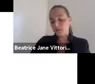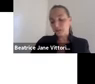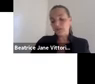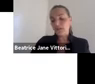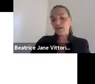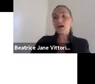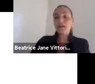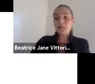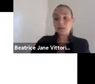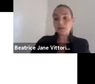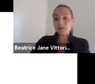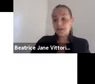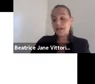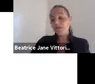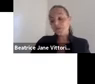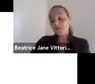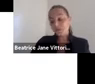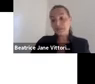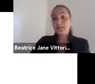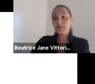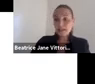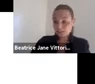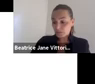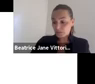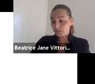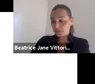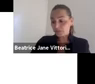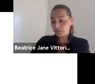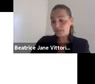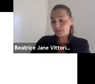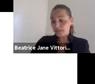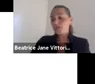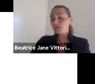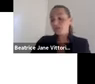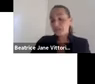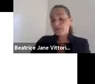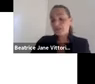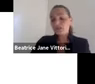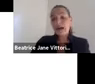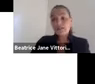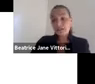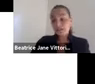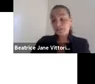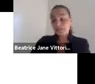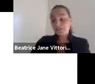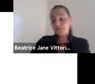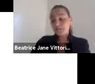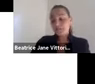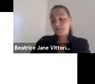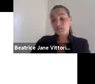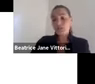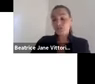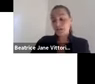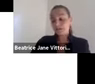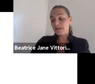our community, our neighborhood, and most importantly, like the women of Reggio Emilia, to continue to advocate for a